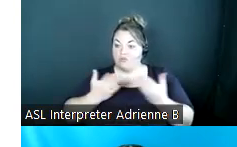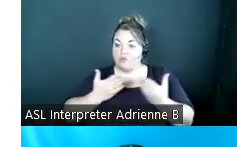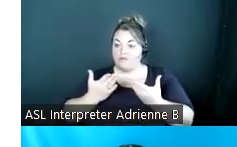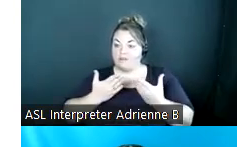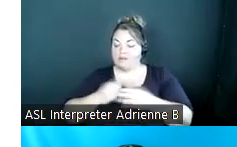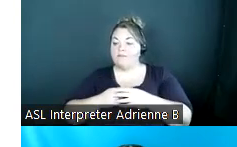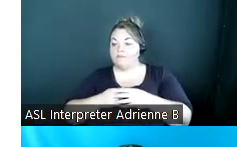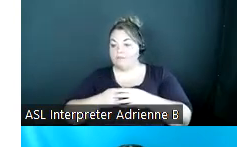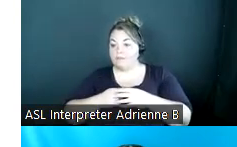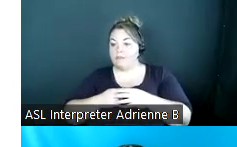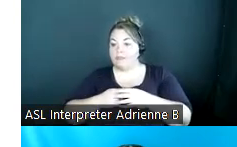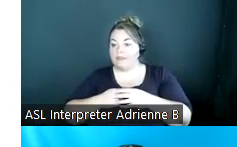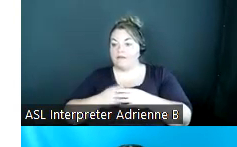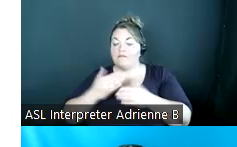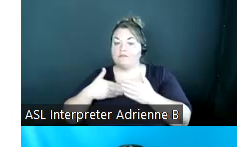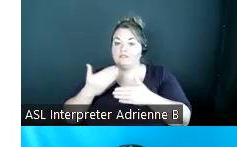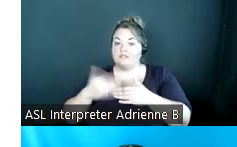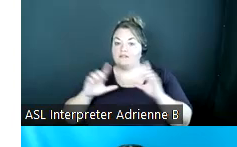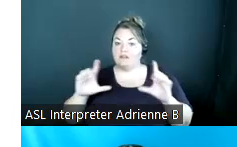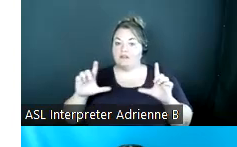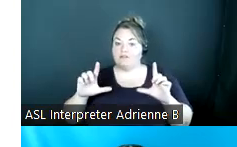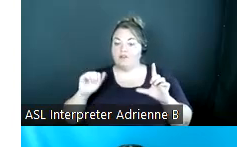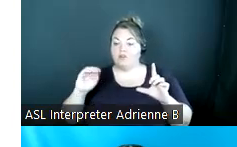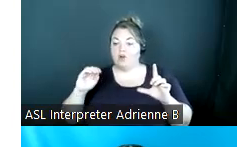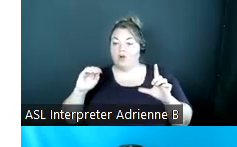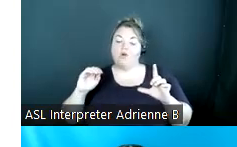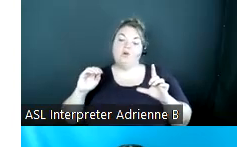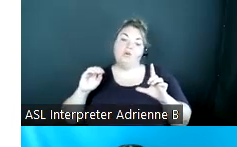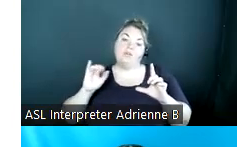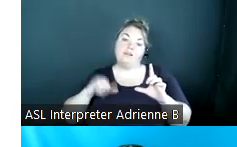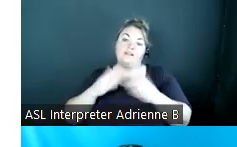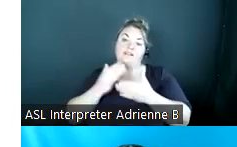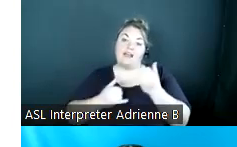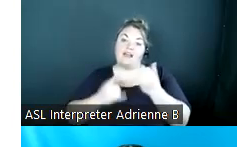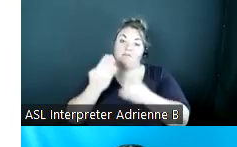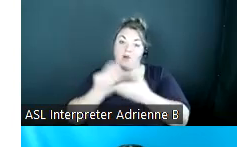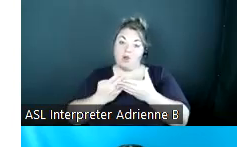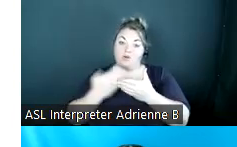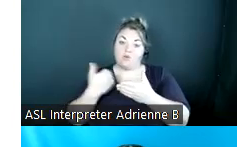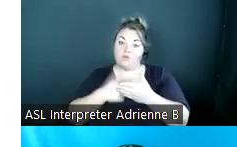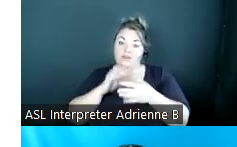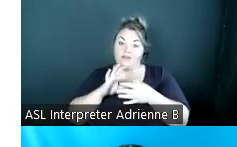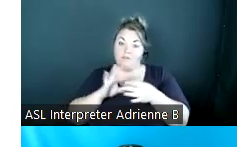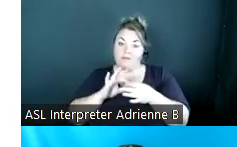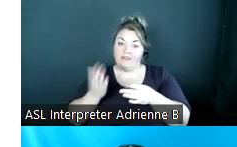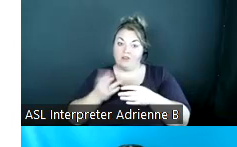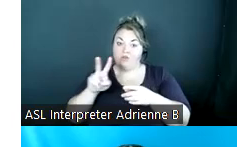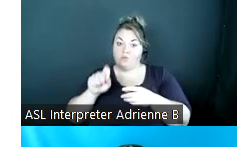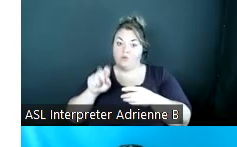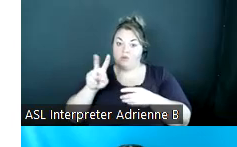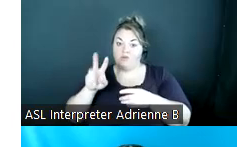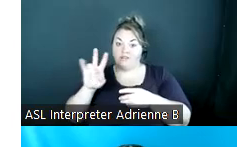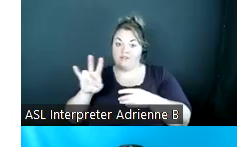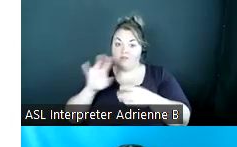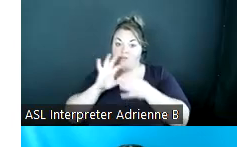residential settings. Next slide. Okay, so then this last part that we'll cover here, 2.27, is related